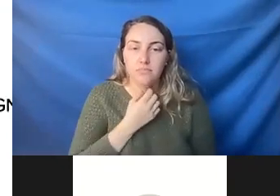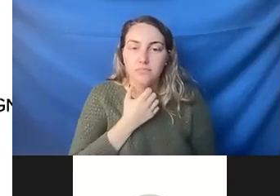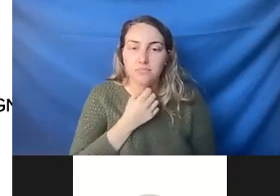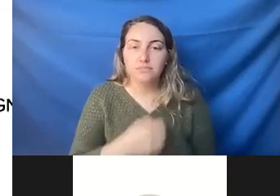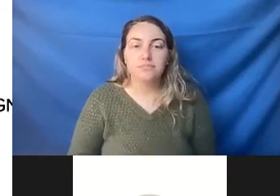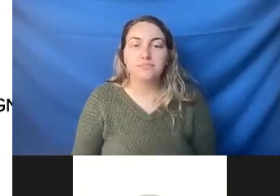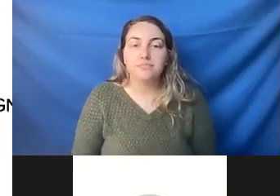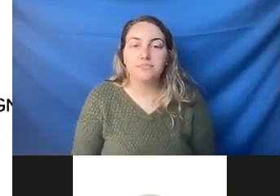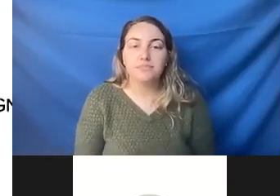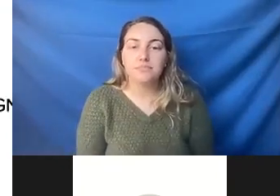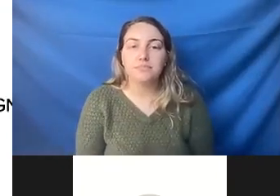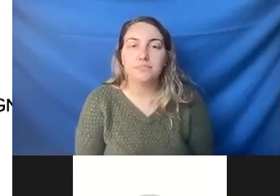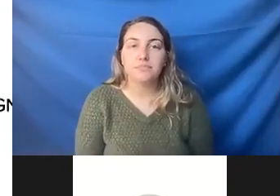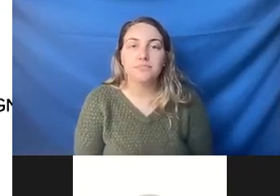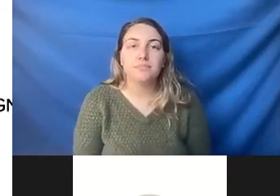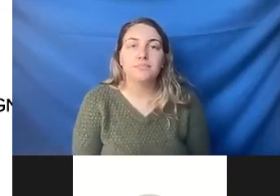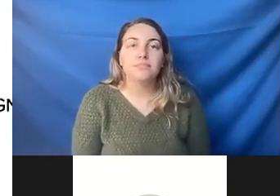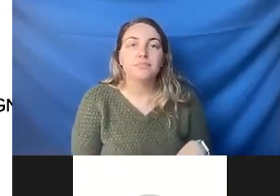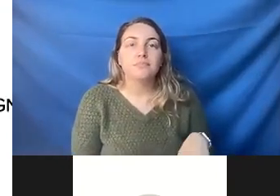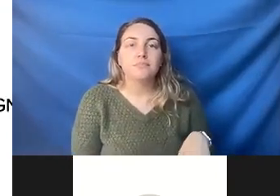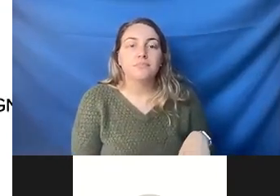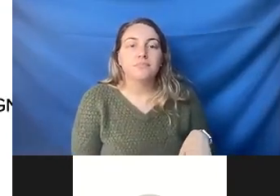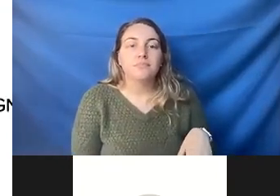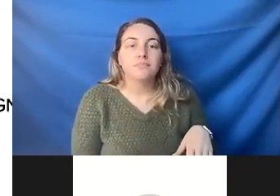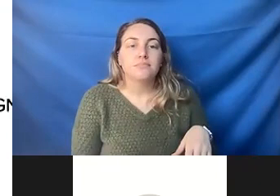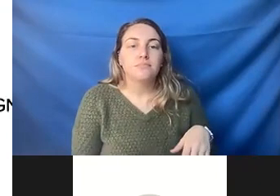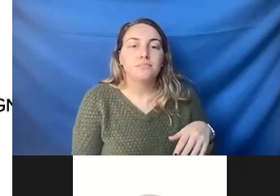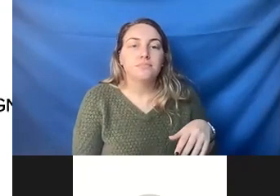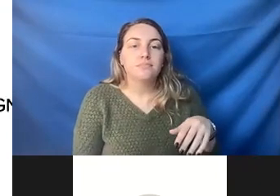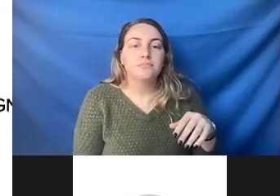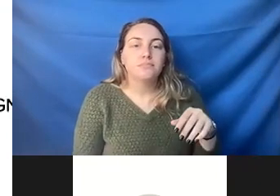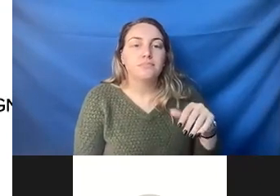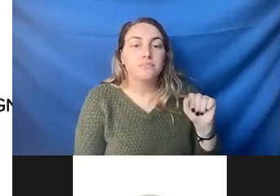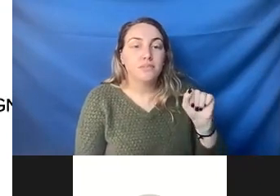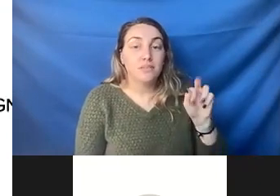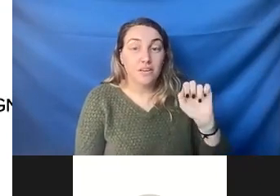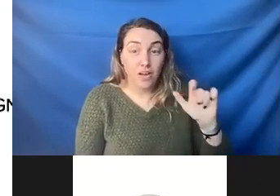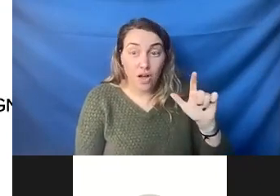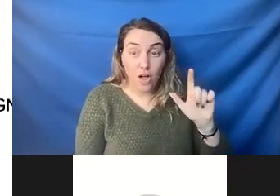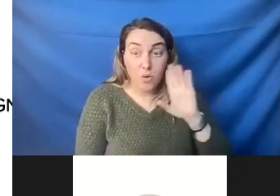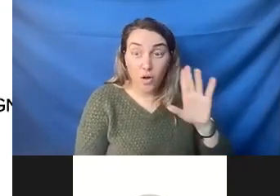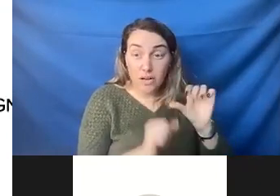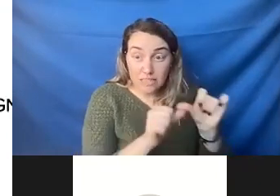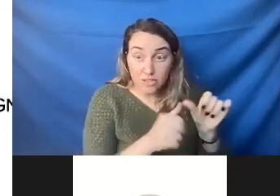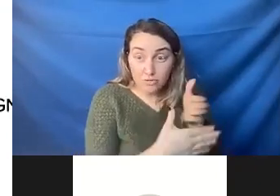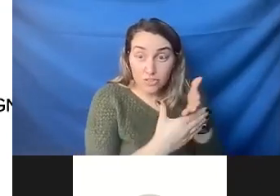But Allie, you're going to continue sharing the screen, right? Yes. Okay. Can everybody hear me?